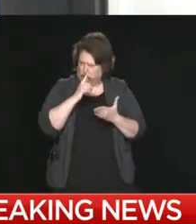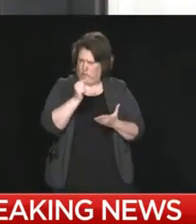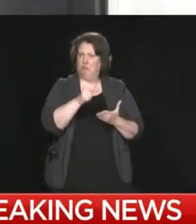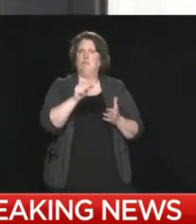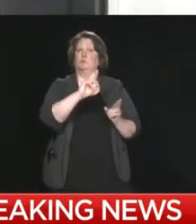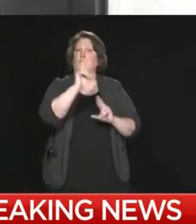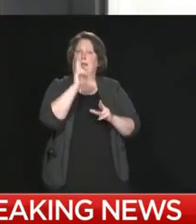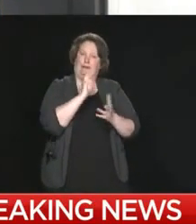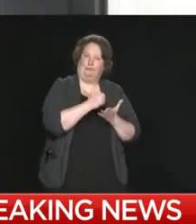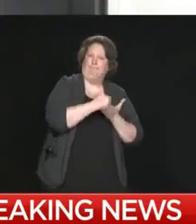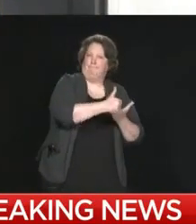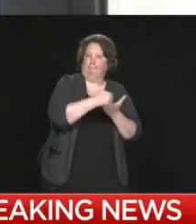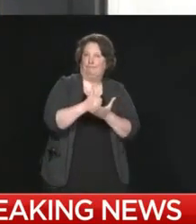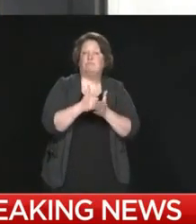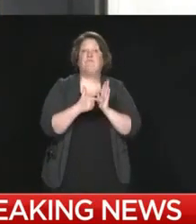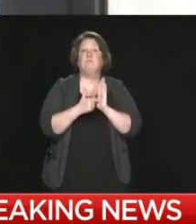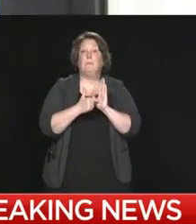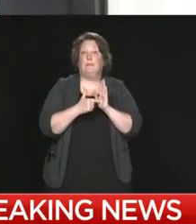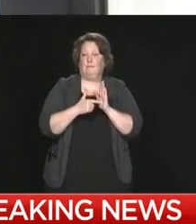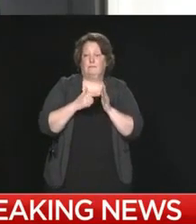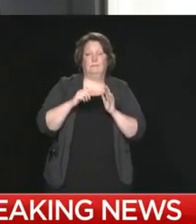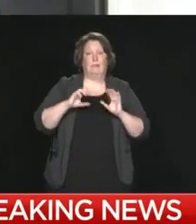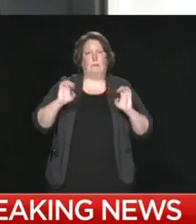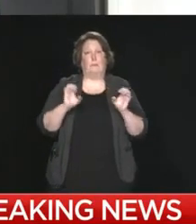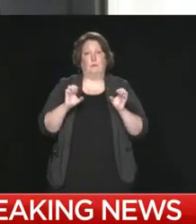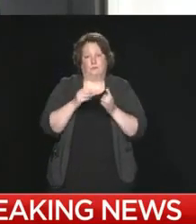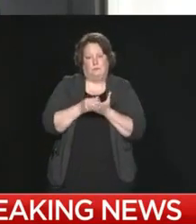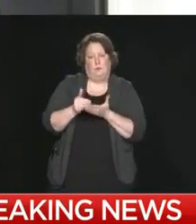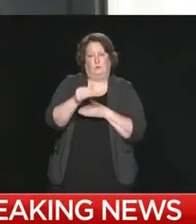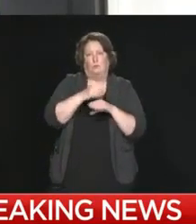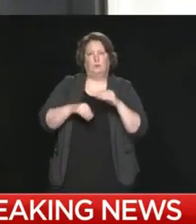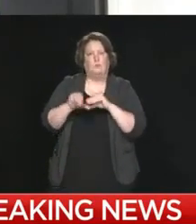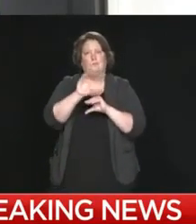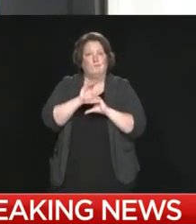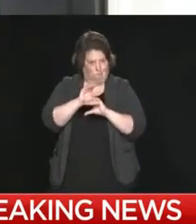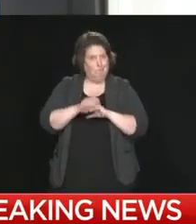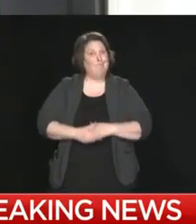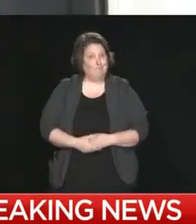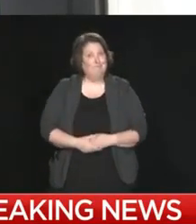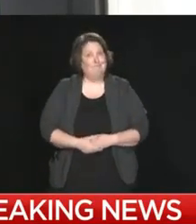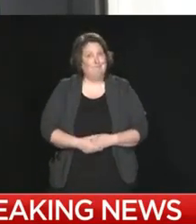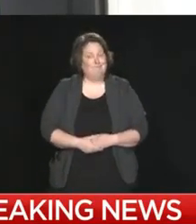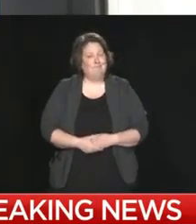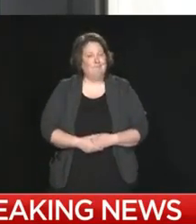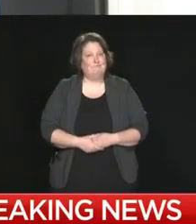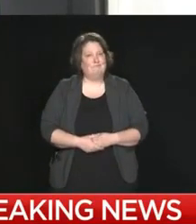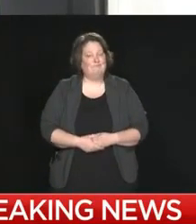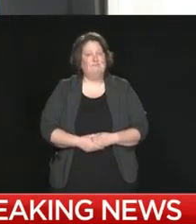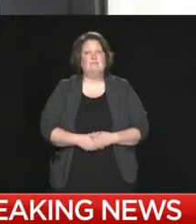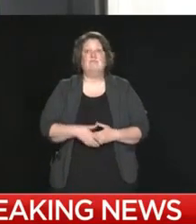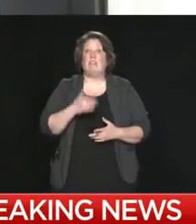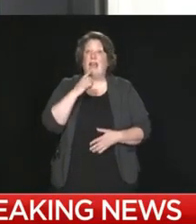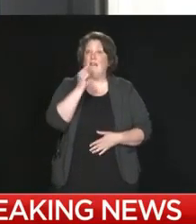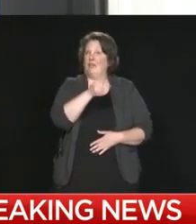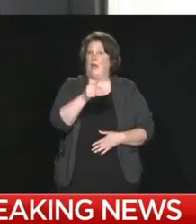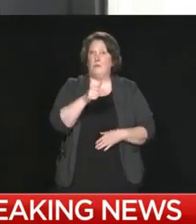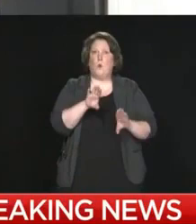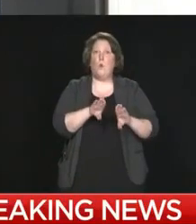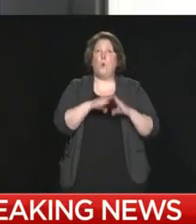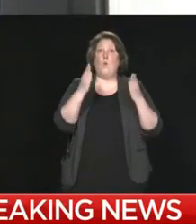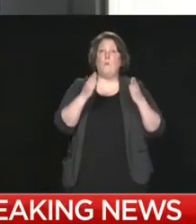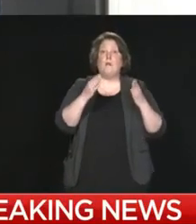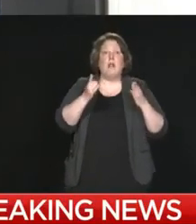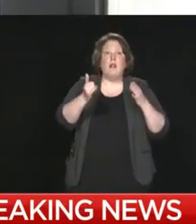help with programs like the emergency wage subsidy. I also want to remind people that we launched a hotline service to